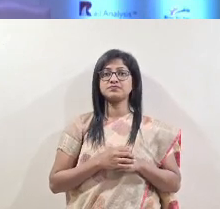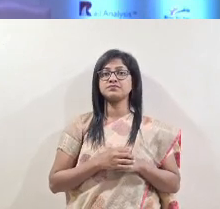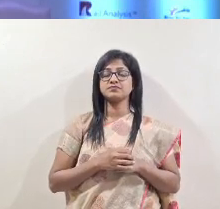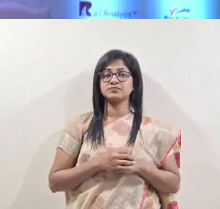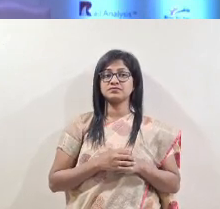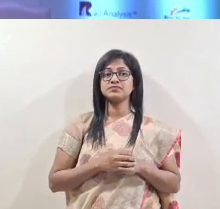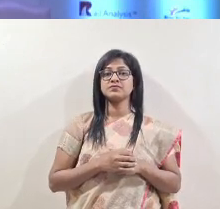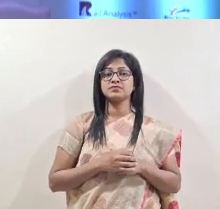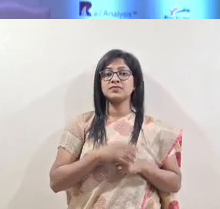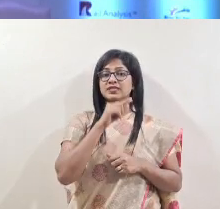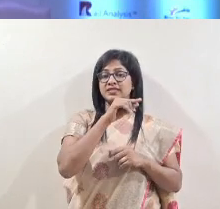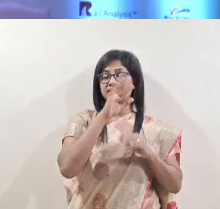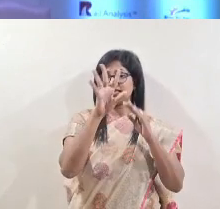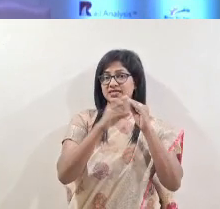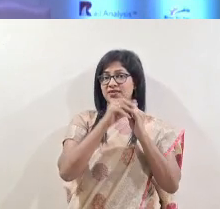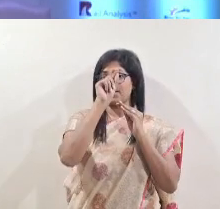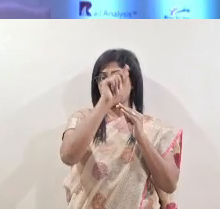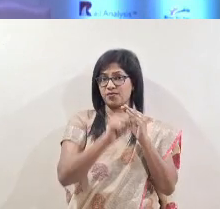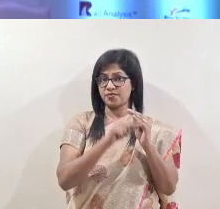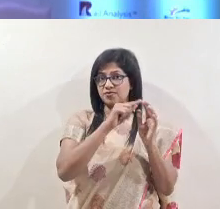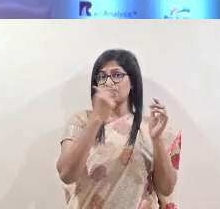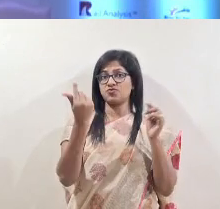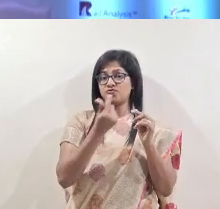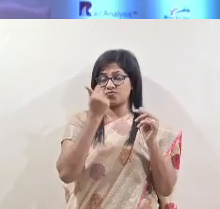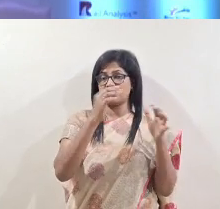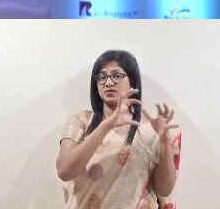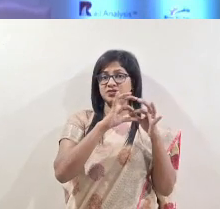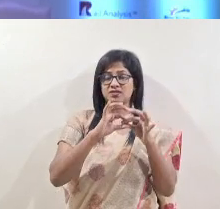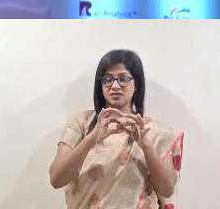these characteristics to design